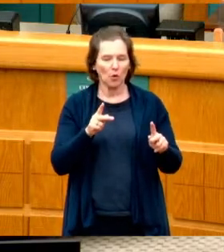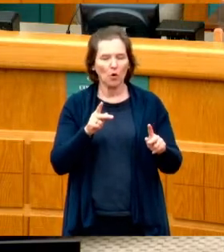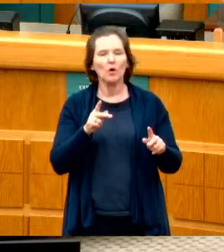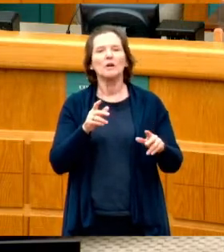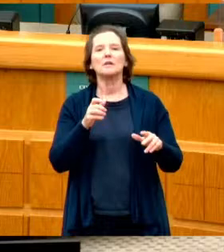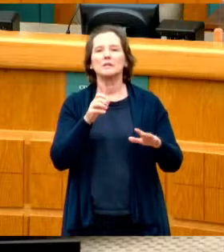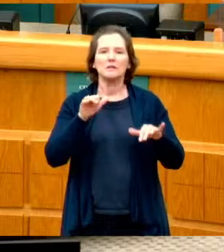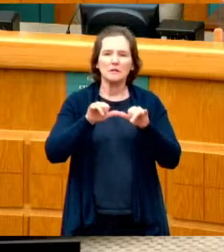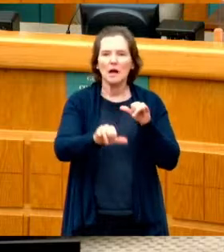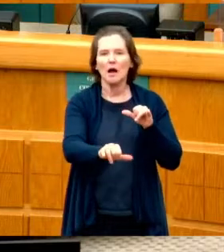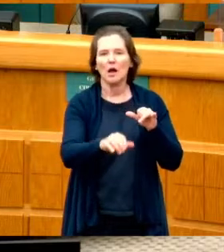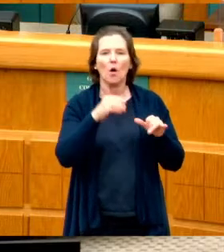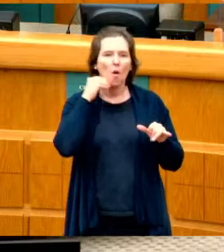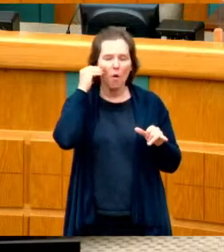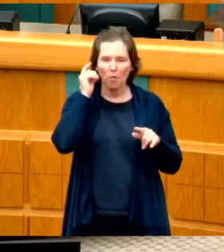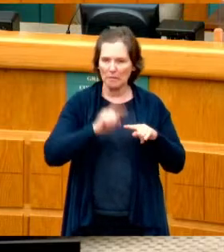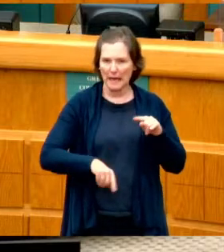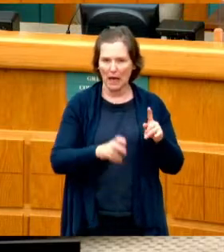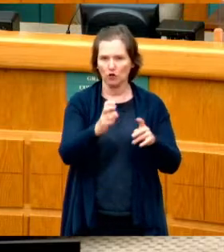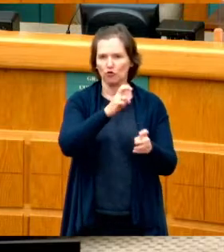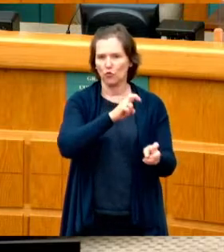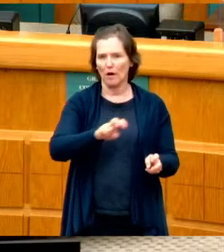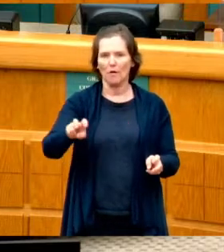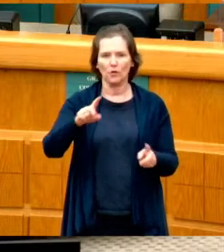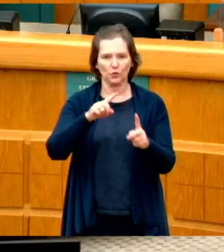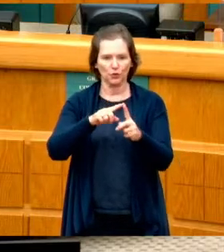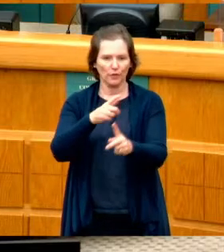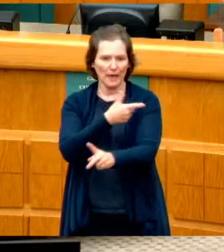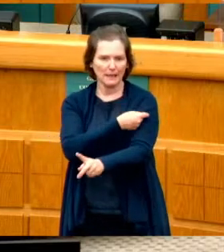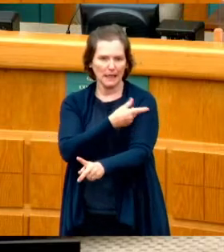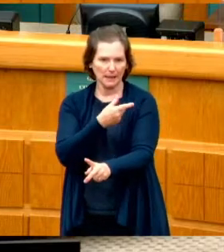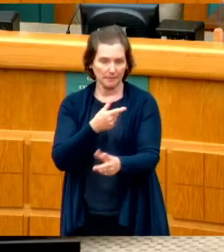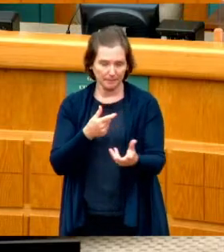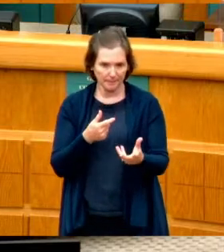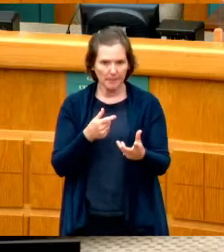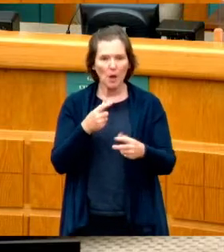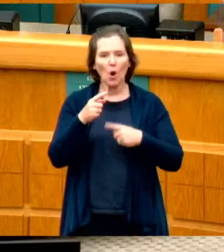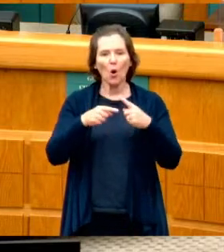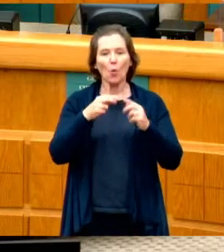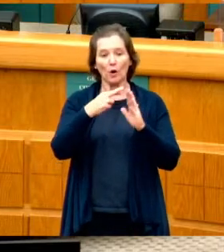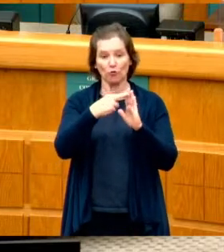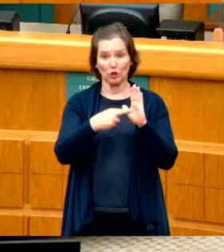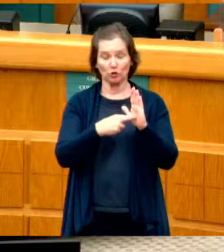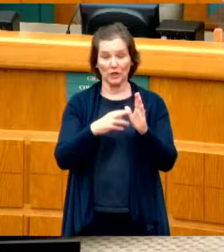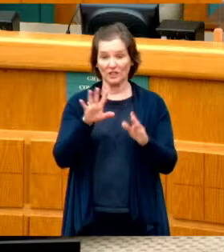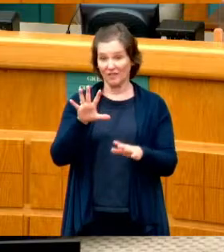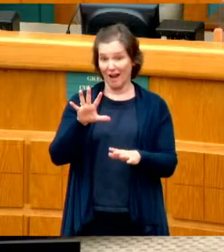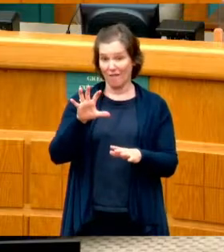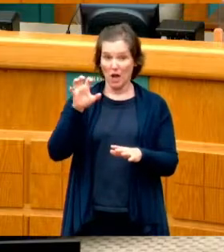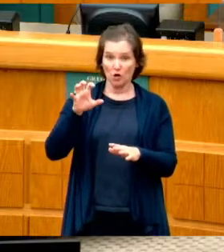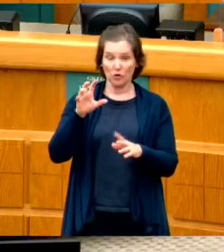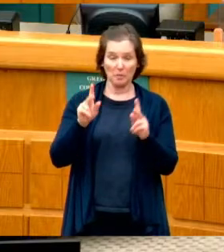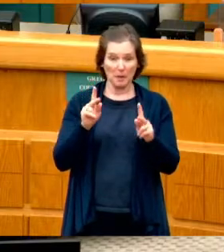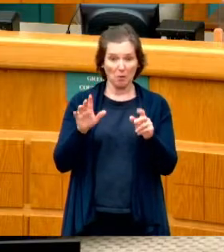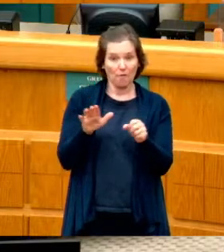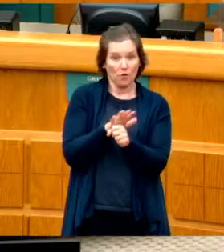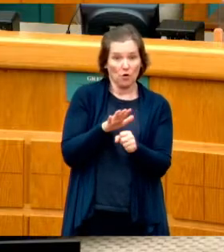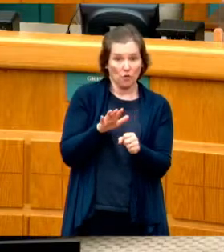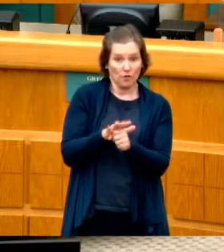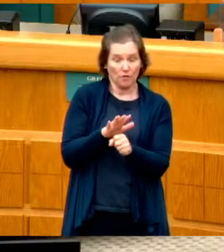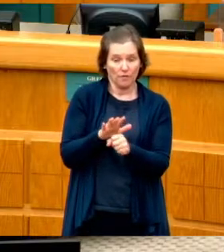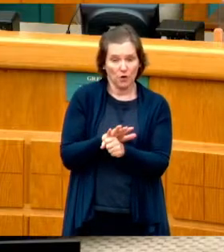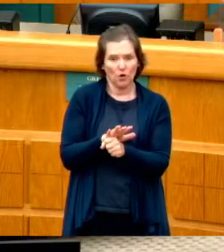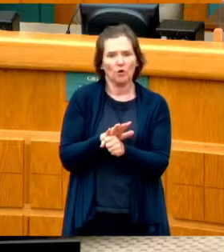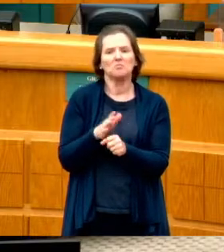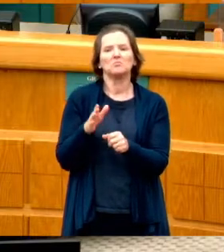Once the 500 registrations are complete, the phone lines will close until the next registration opens at a later date, which we will announce as